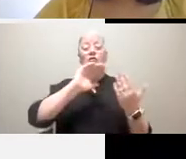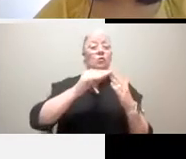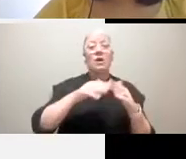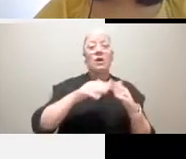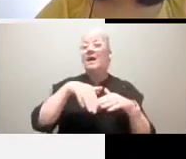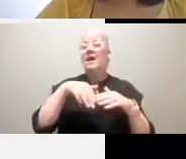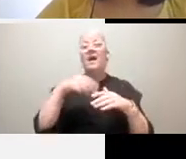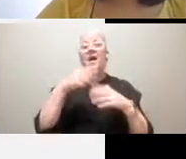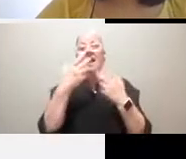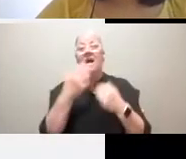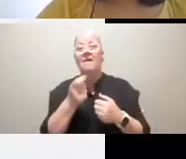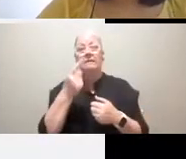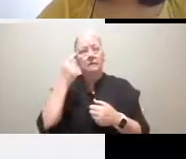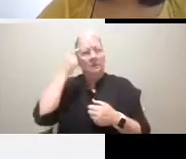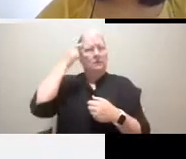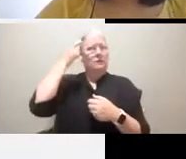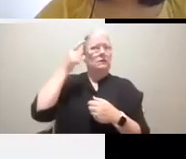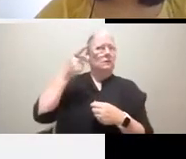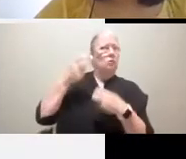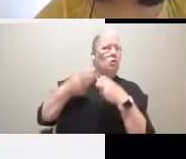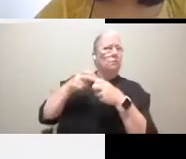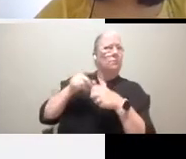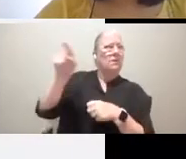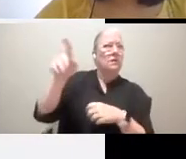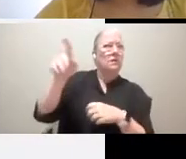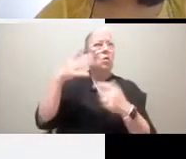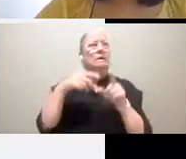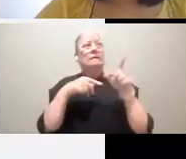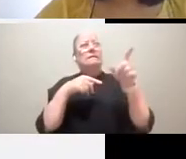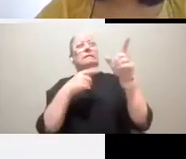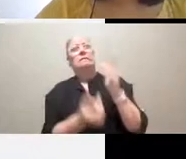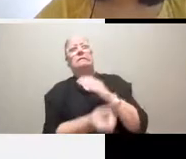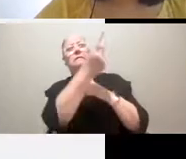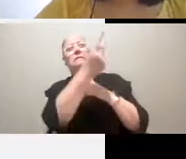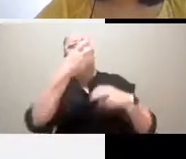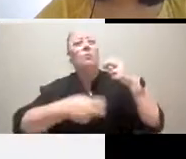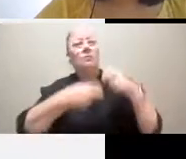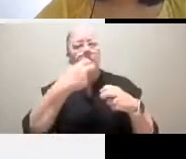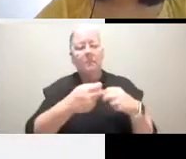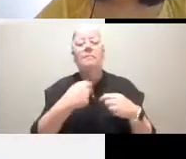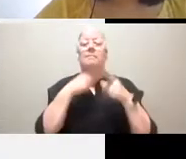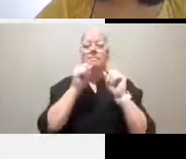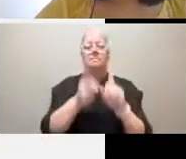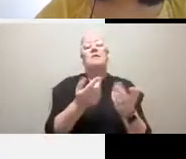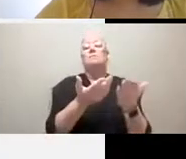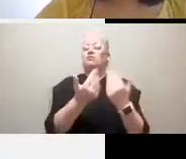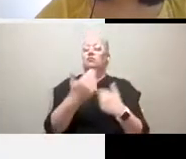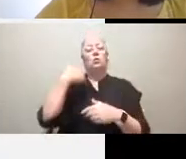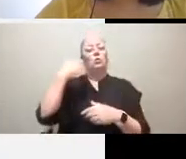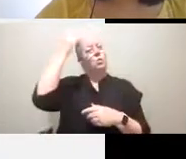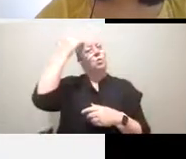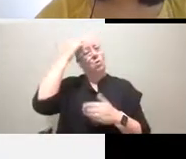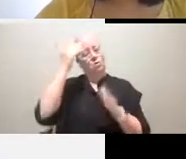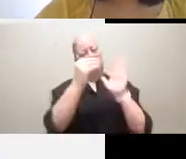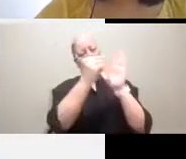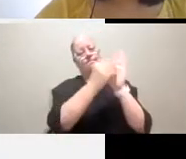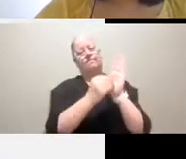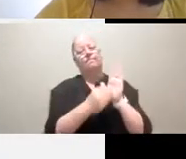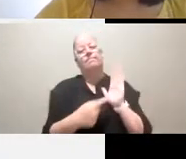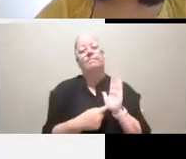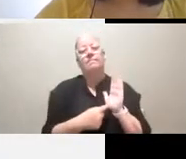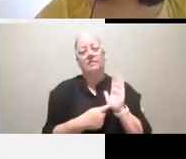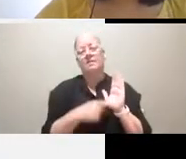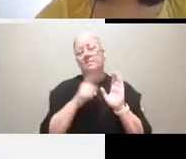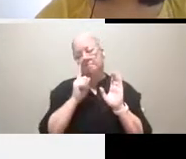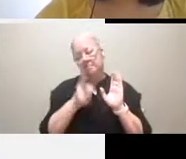safeguarding concern. We also have actually from the community, where we have what we call community peer monitors. We also use other leaders, but also even